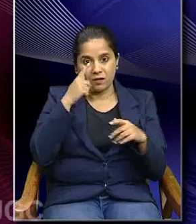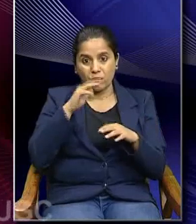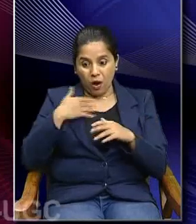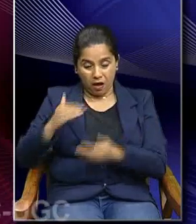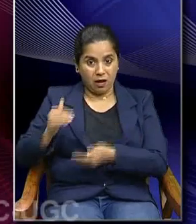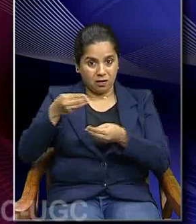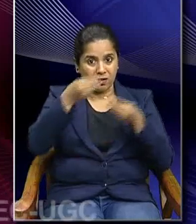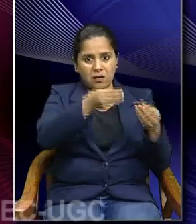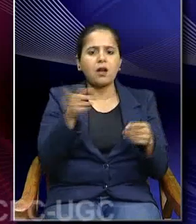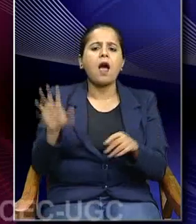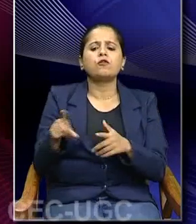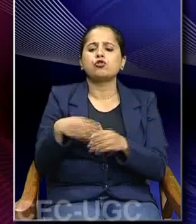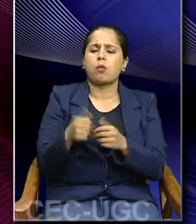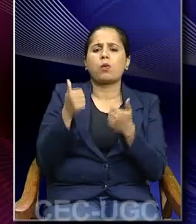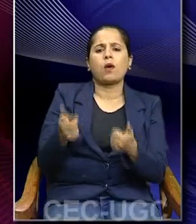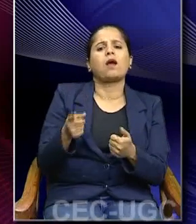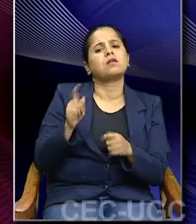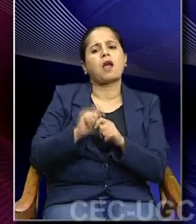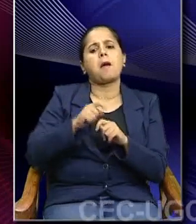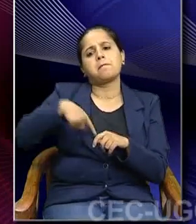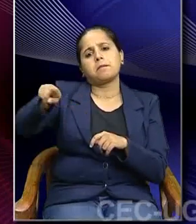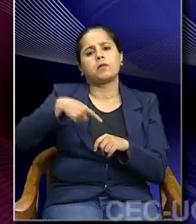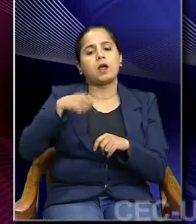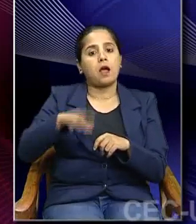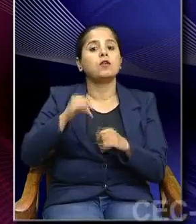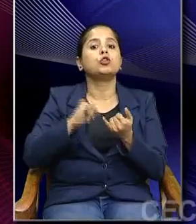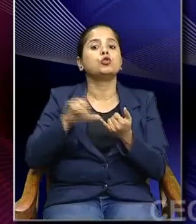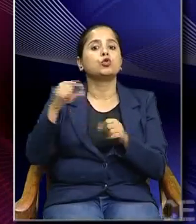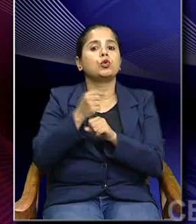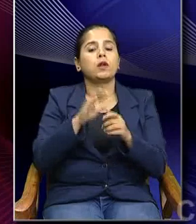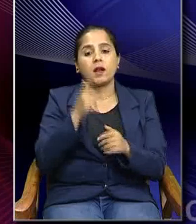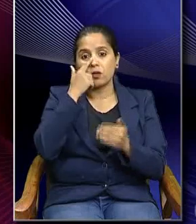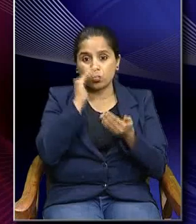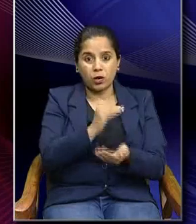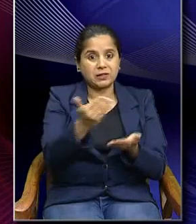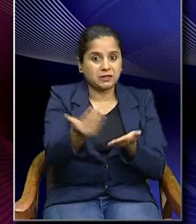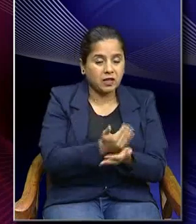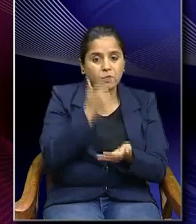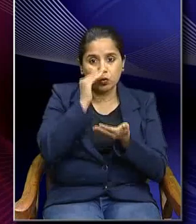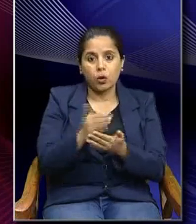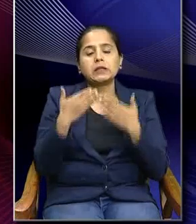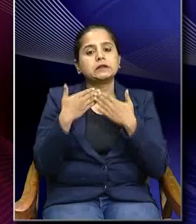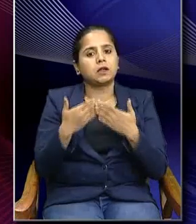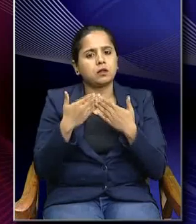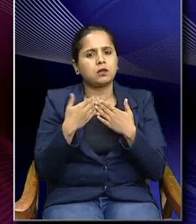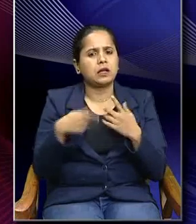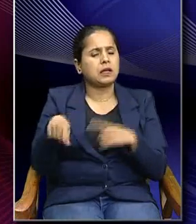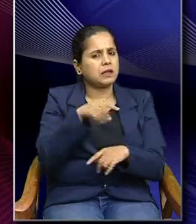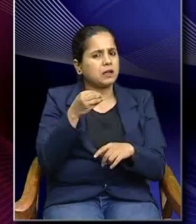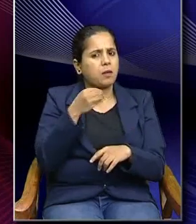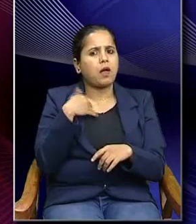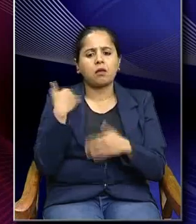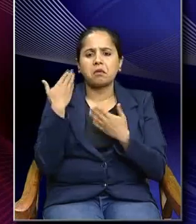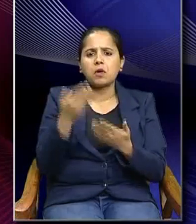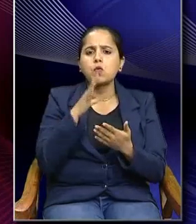girl. So, we have the government of India giving the slogan Beti Bachao, Beti Padhao. So, this is something which is still